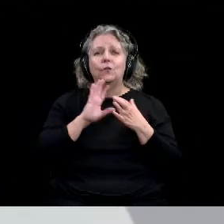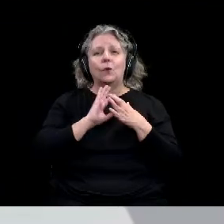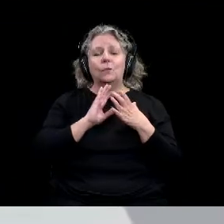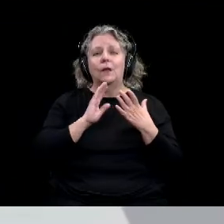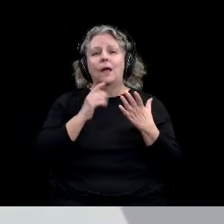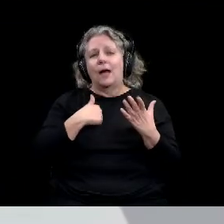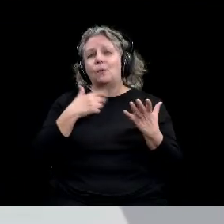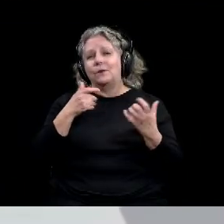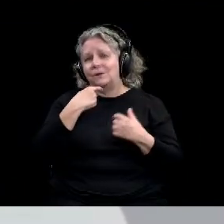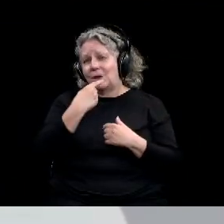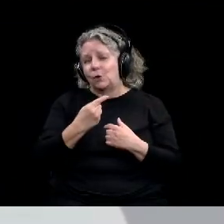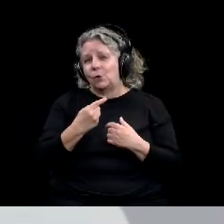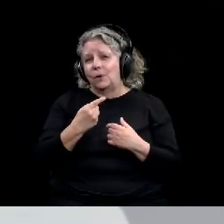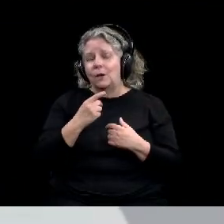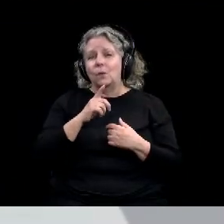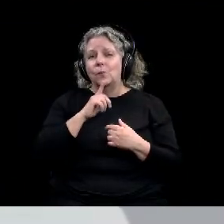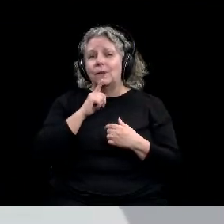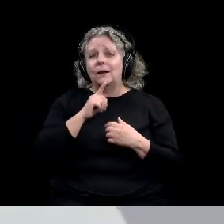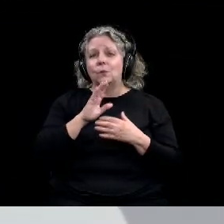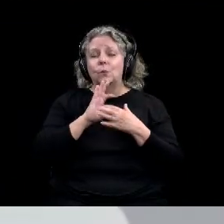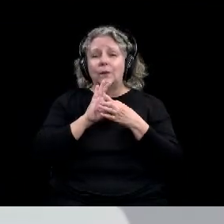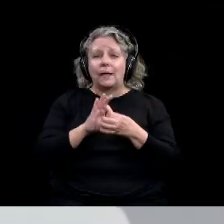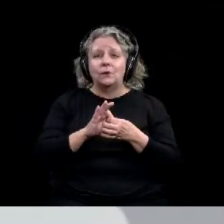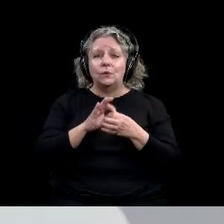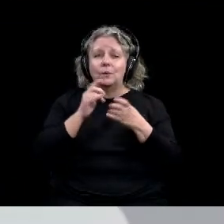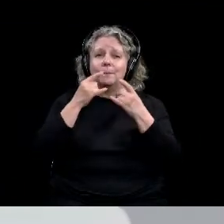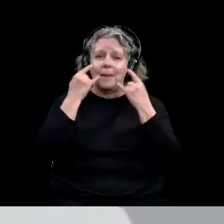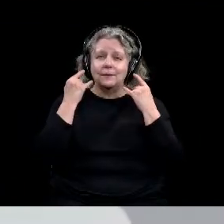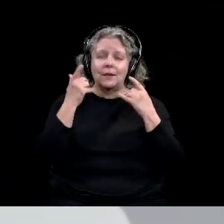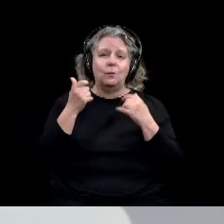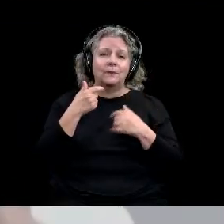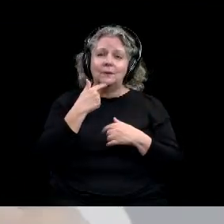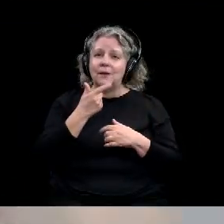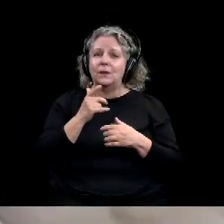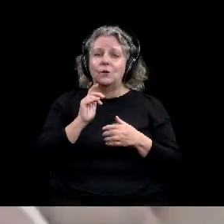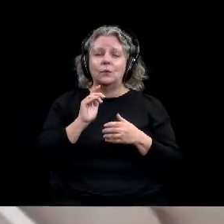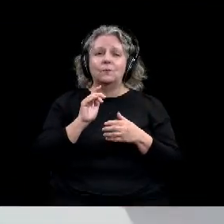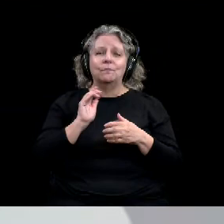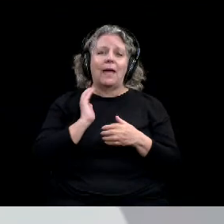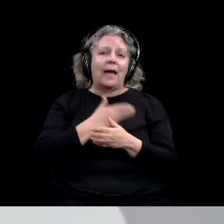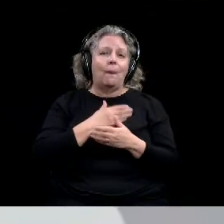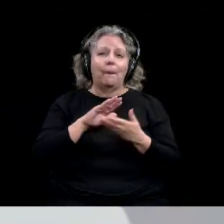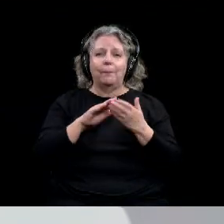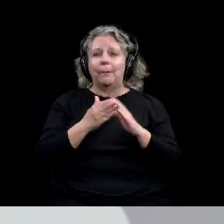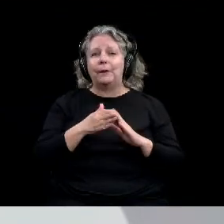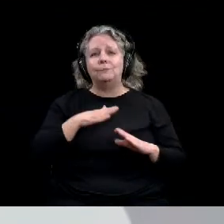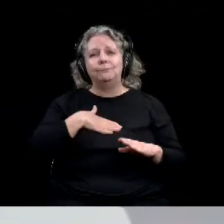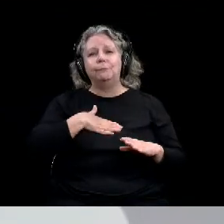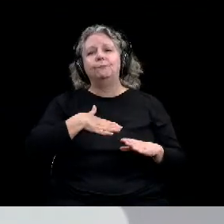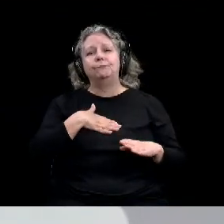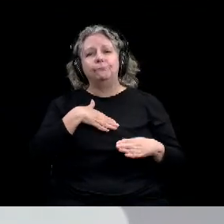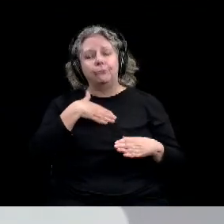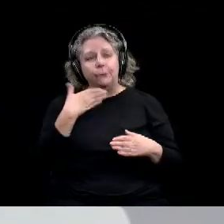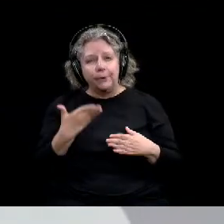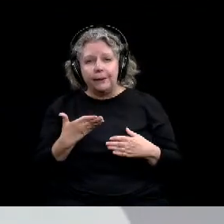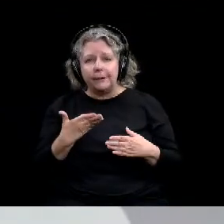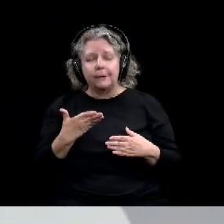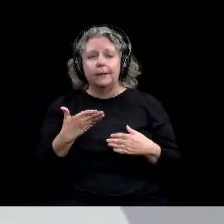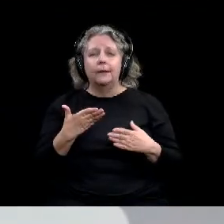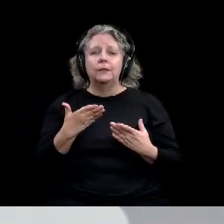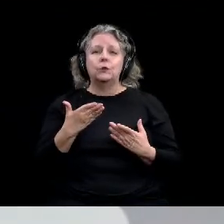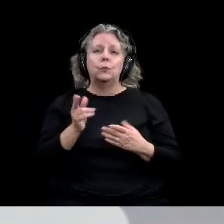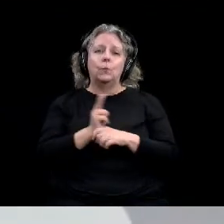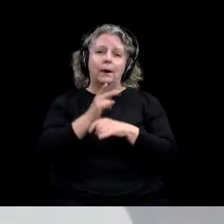in its shared willingness to mask outside the home. And that is by far the most